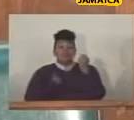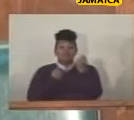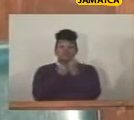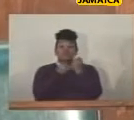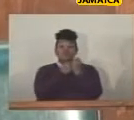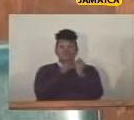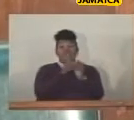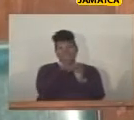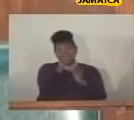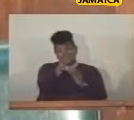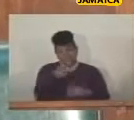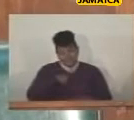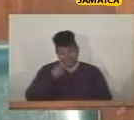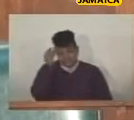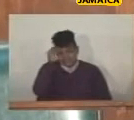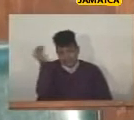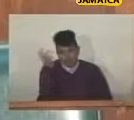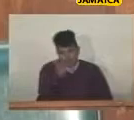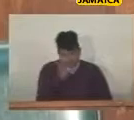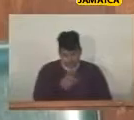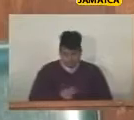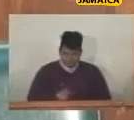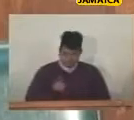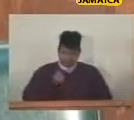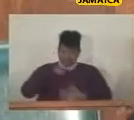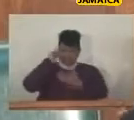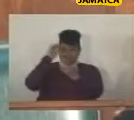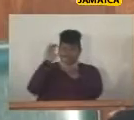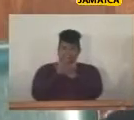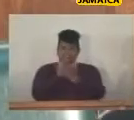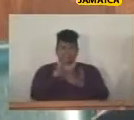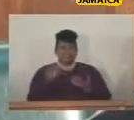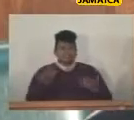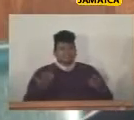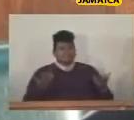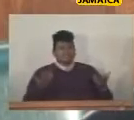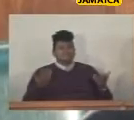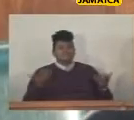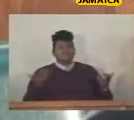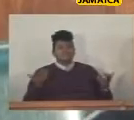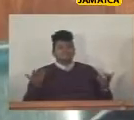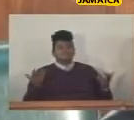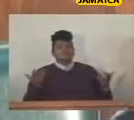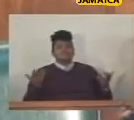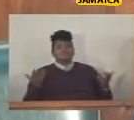Because I believe that we need some